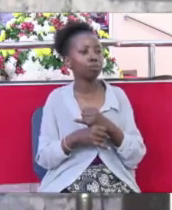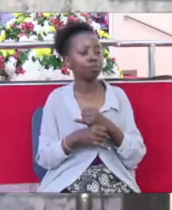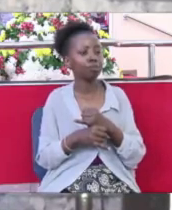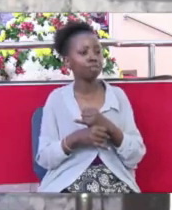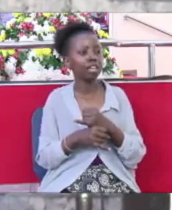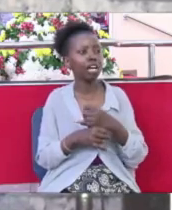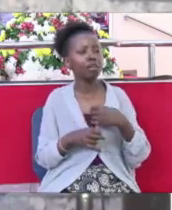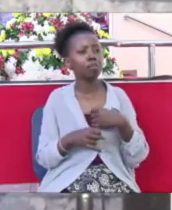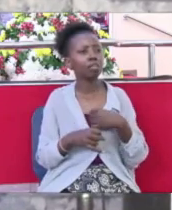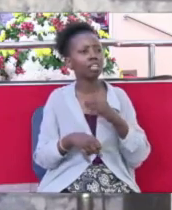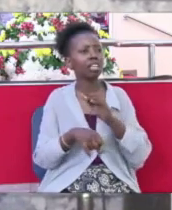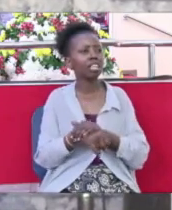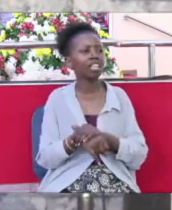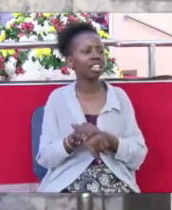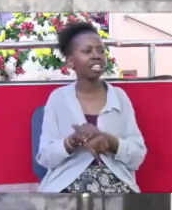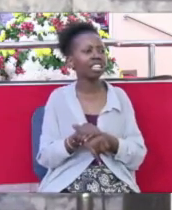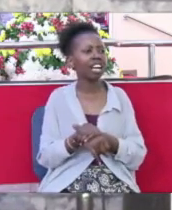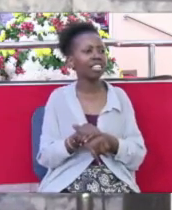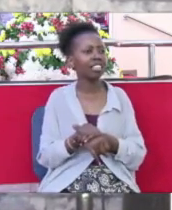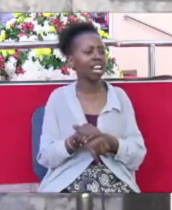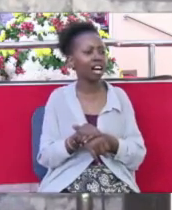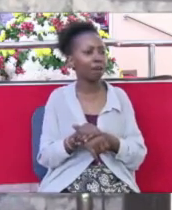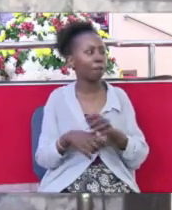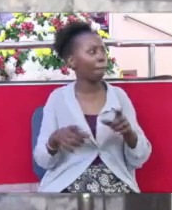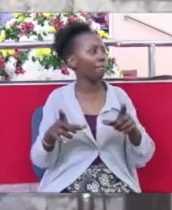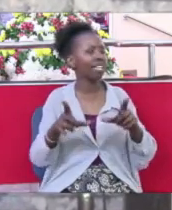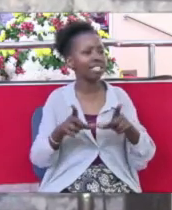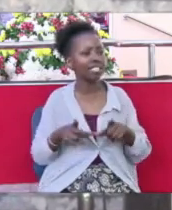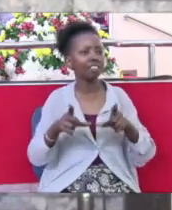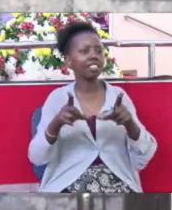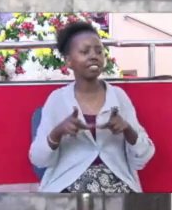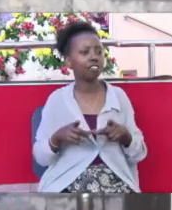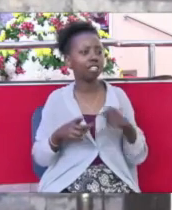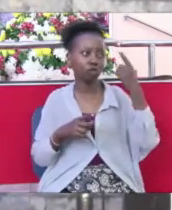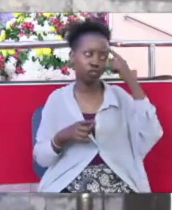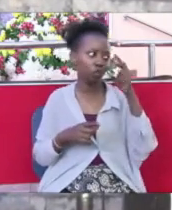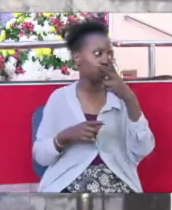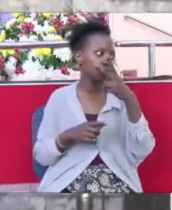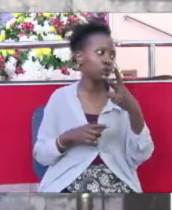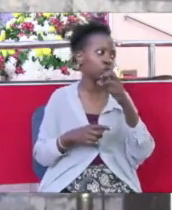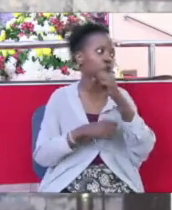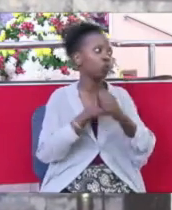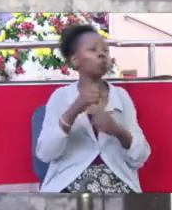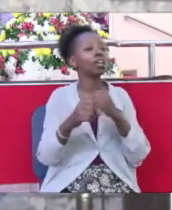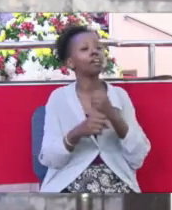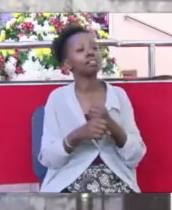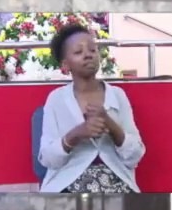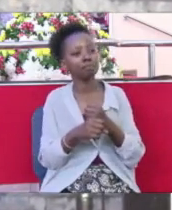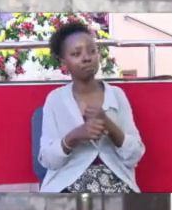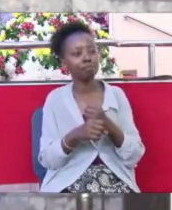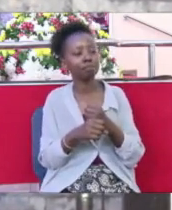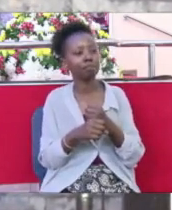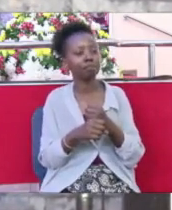I was given several awards for almost 2.5 years. Awards for 2.5 years. Nilikuwa nimepewa zawadi